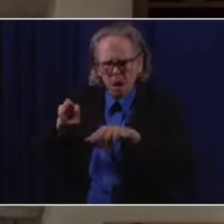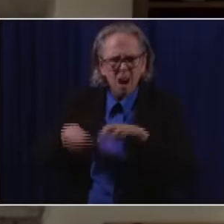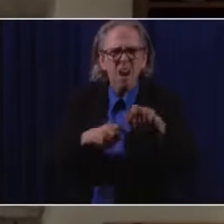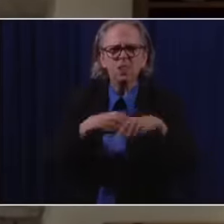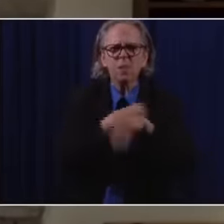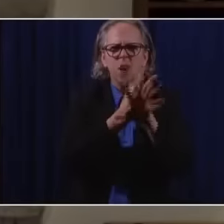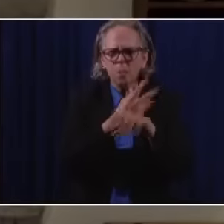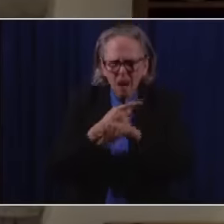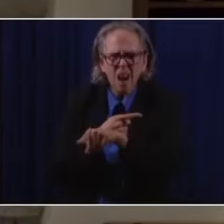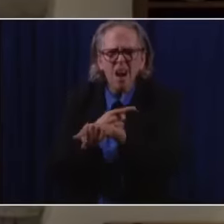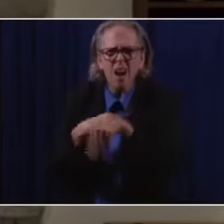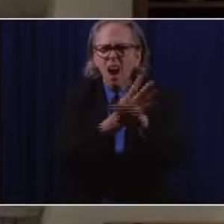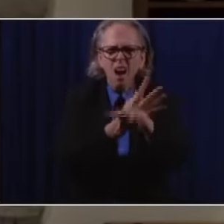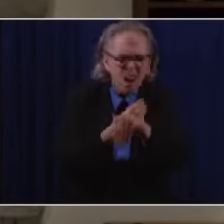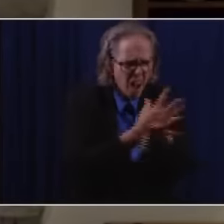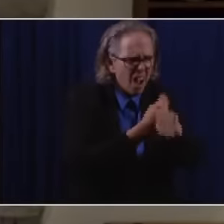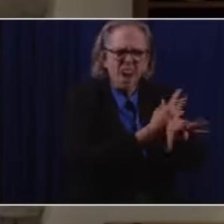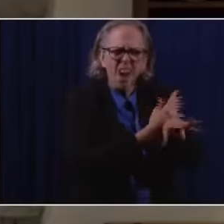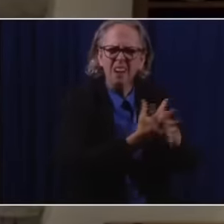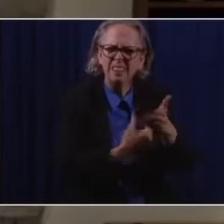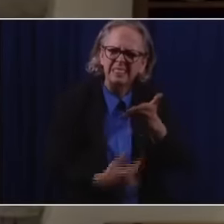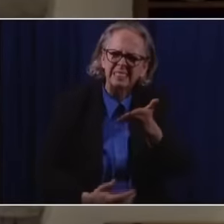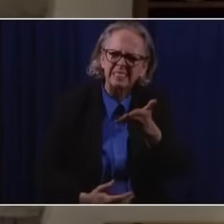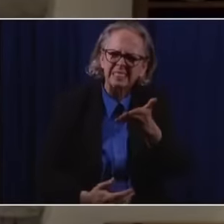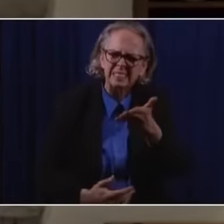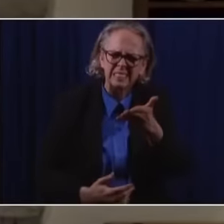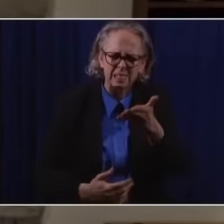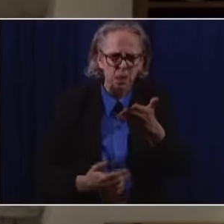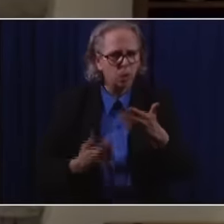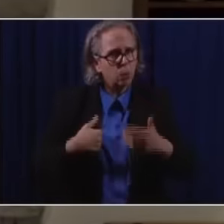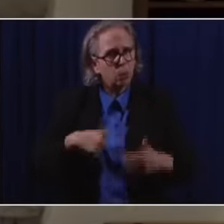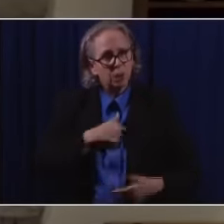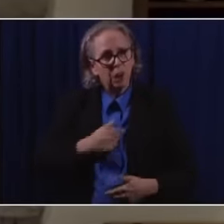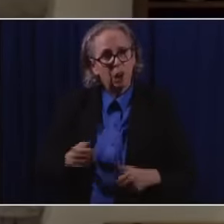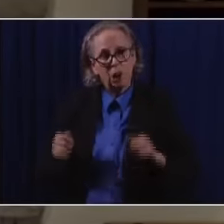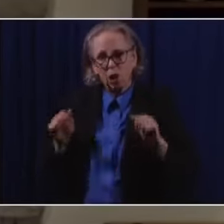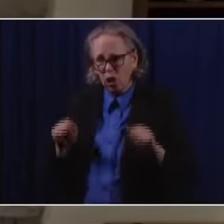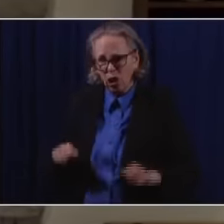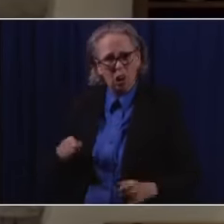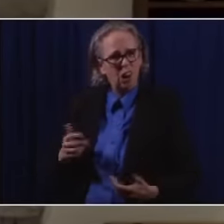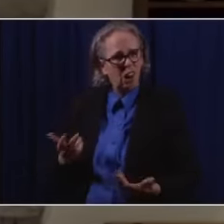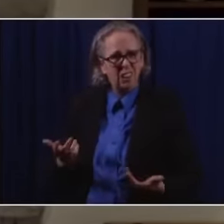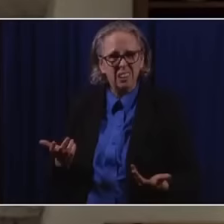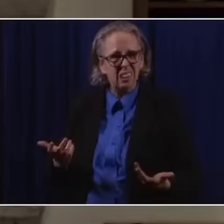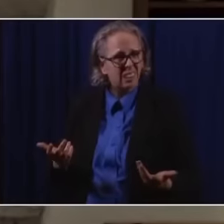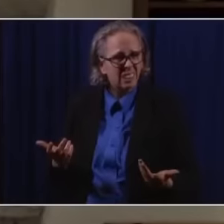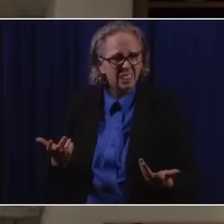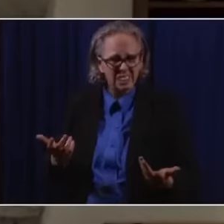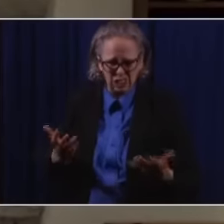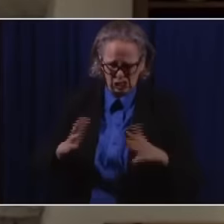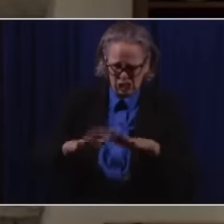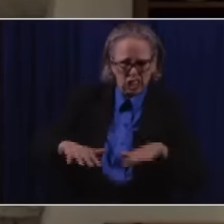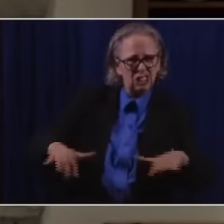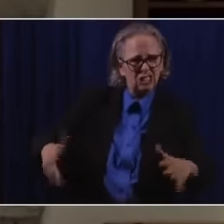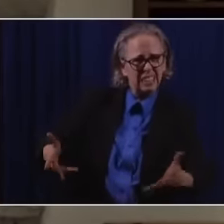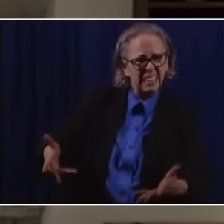we have a large number of our children in our cities and other